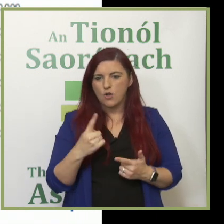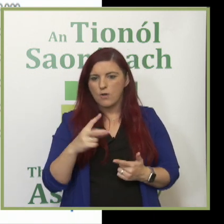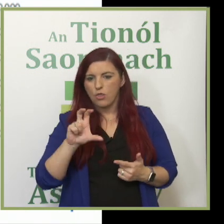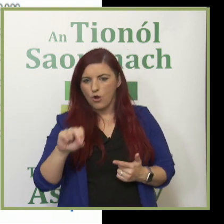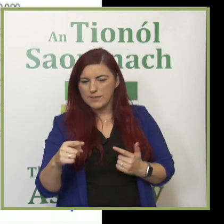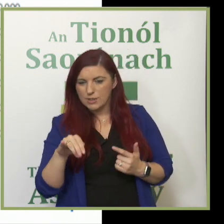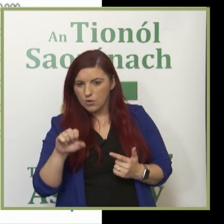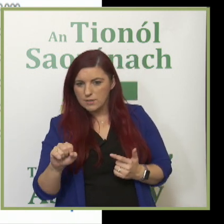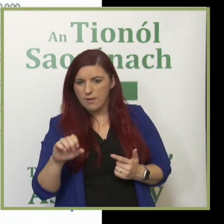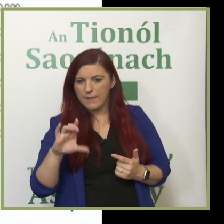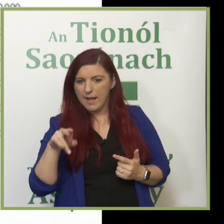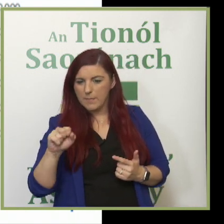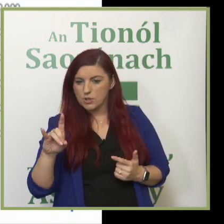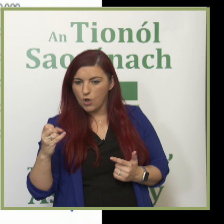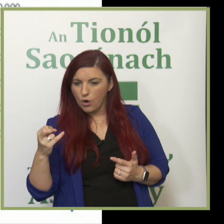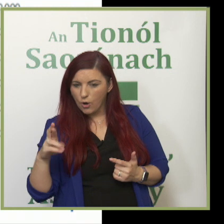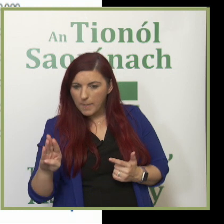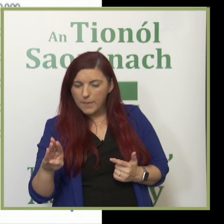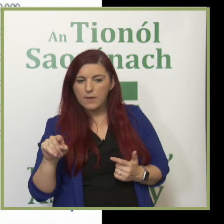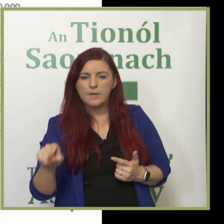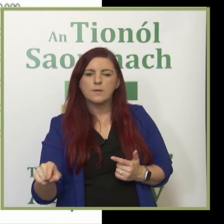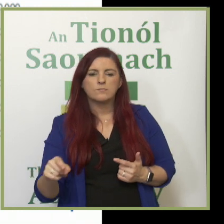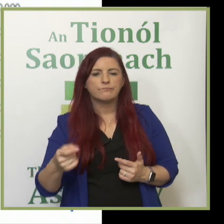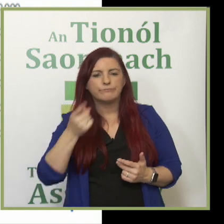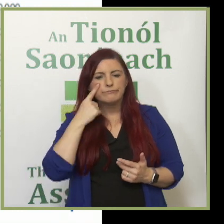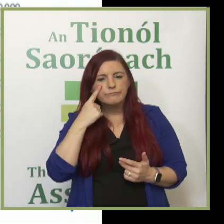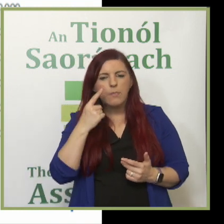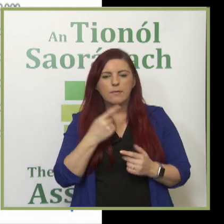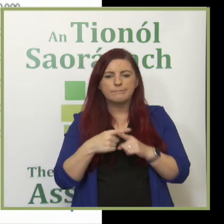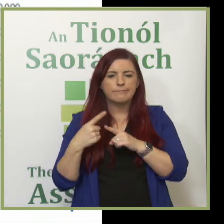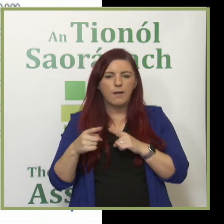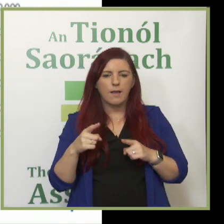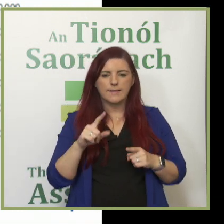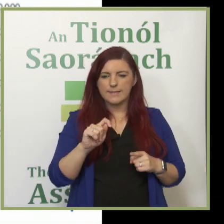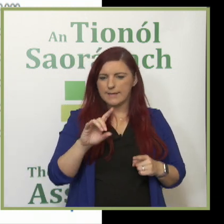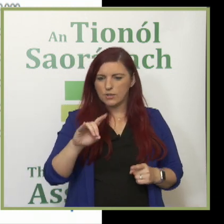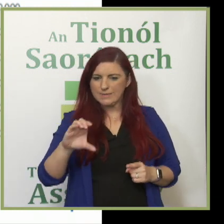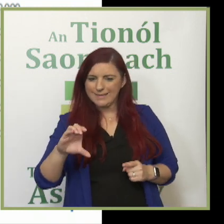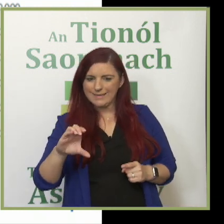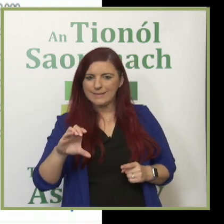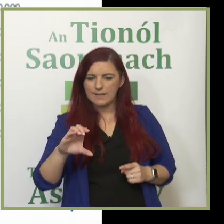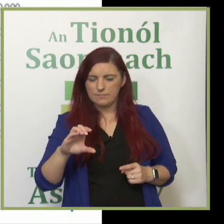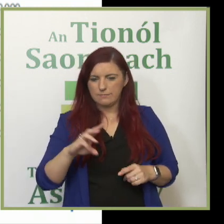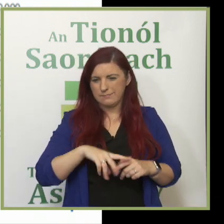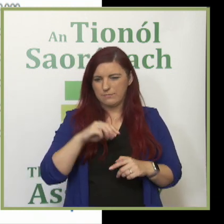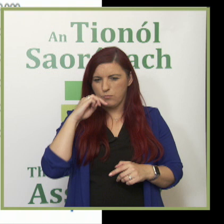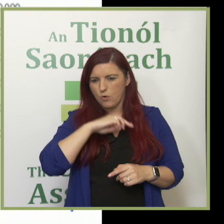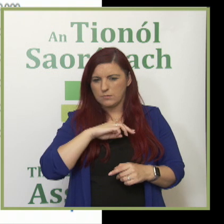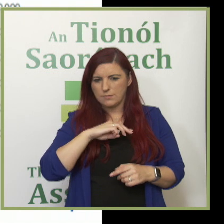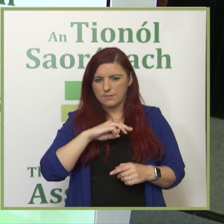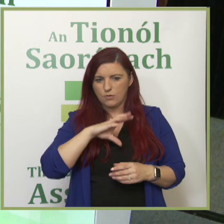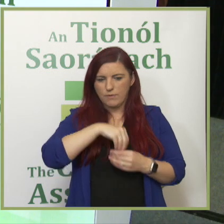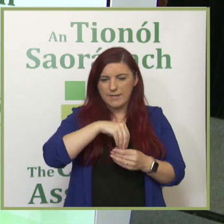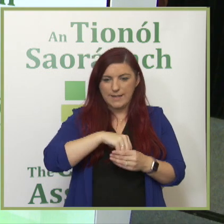seized. And resin's average tetrahydrocannabinol content, that's the main ingredient in cannabis, is now twice that